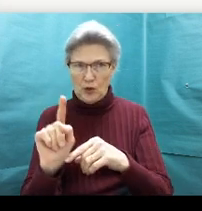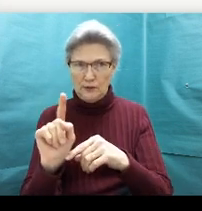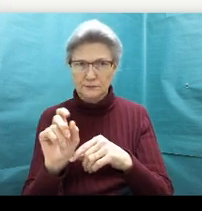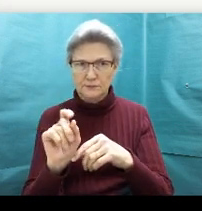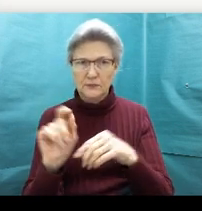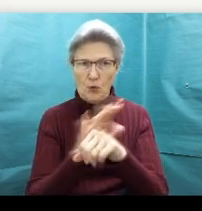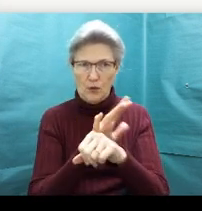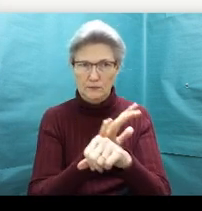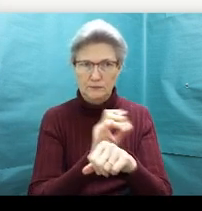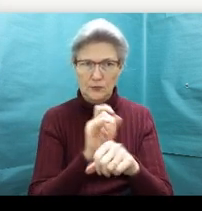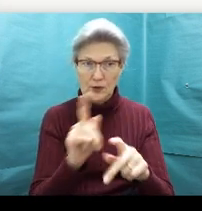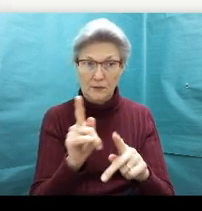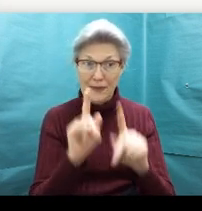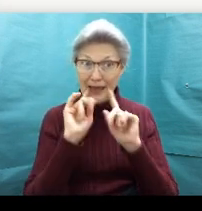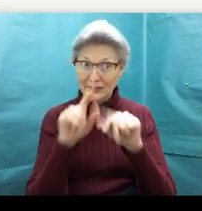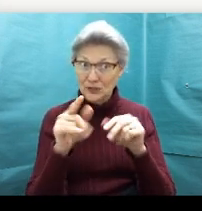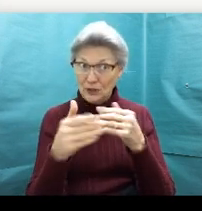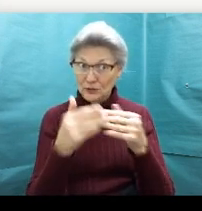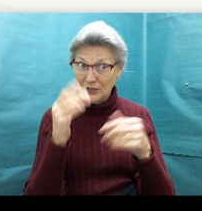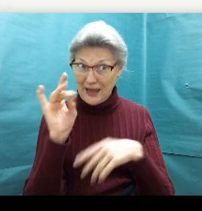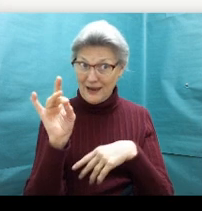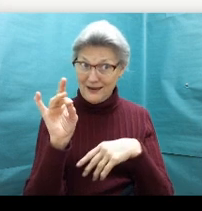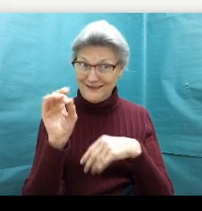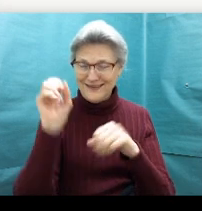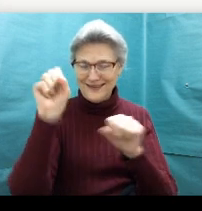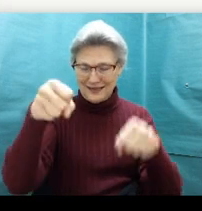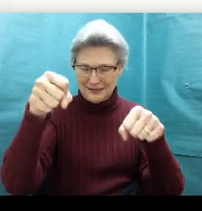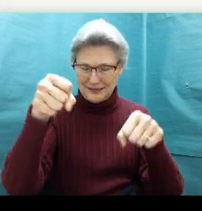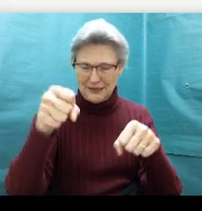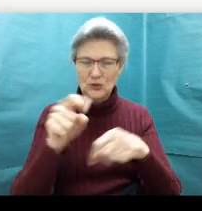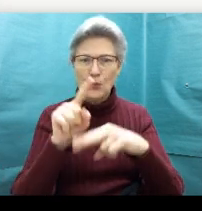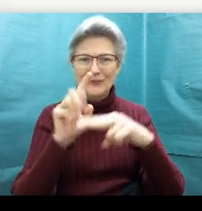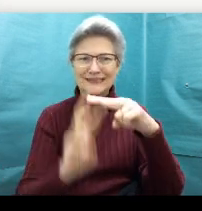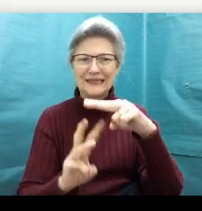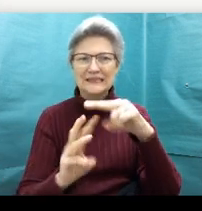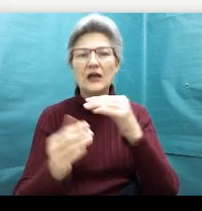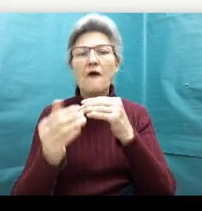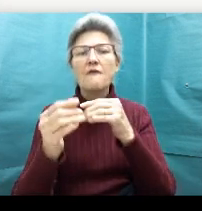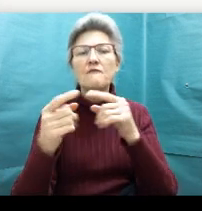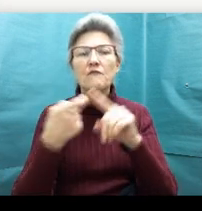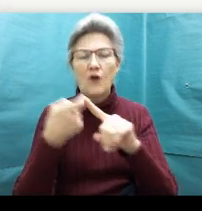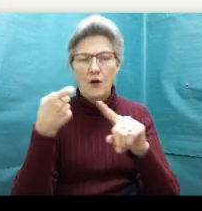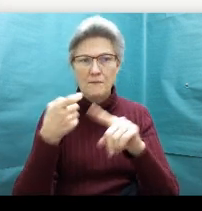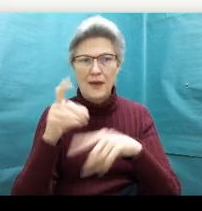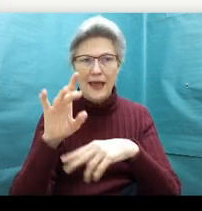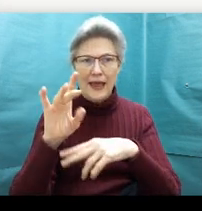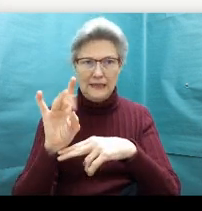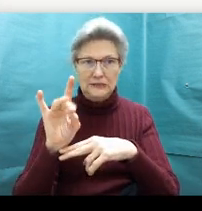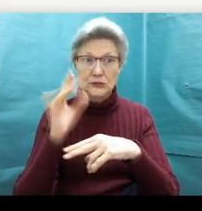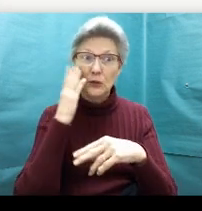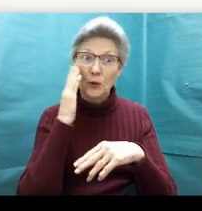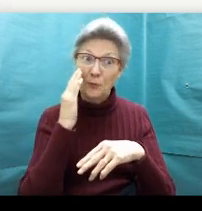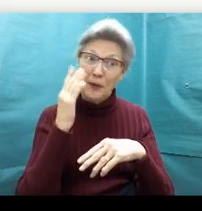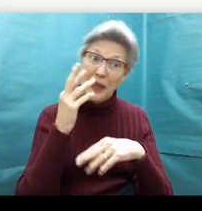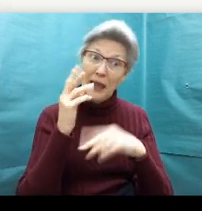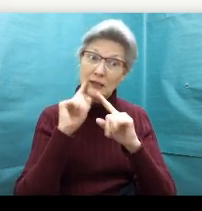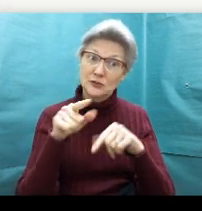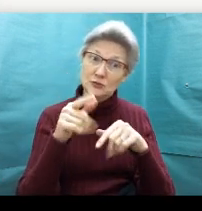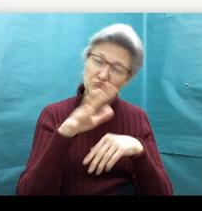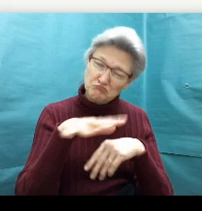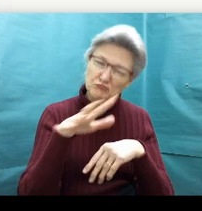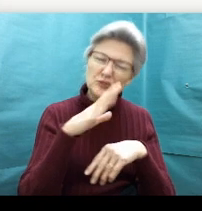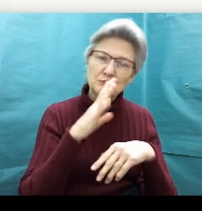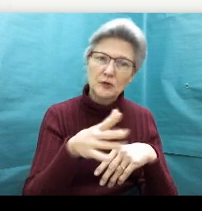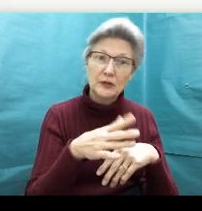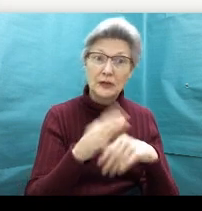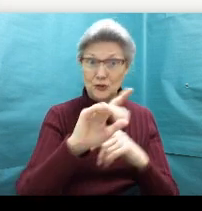to a whole. Is my answer close to 8? It sure is. It's only 1/6 away. So I think that our answer is reasonable.